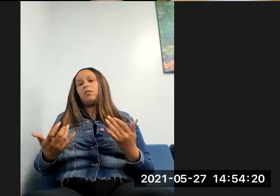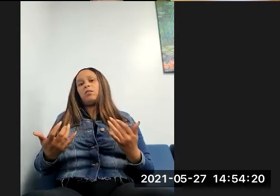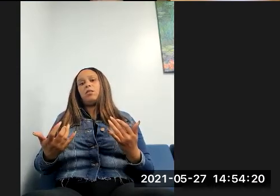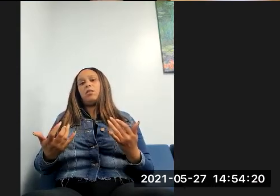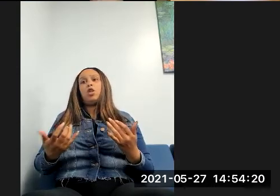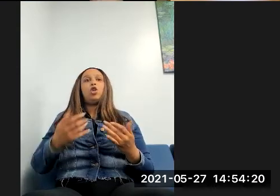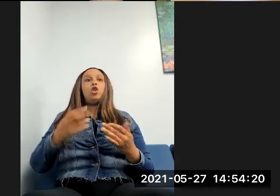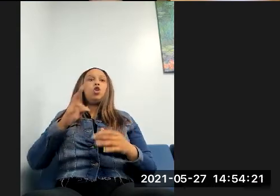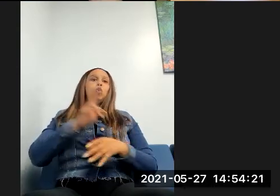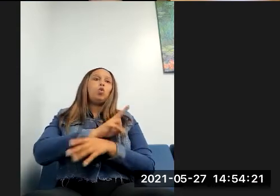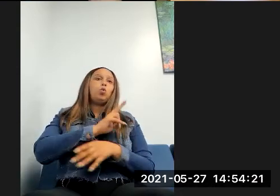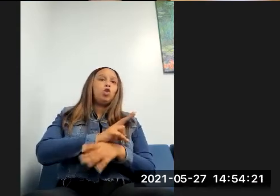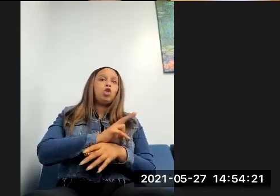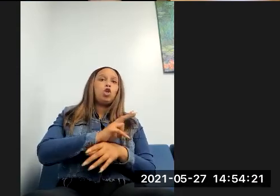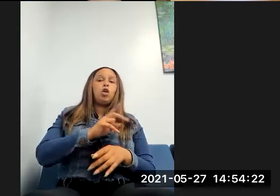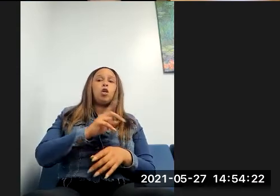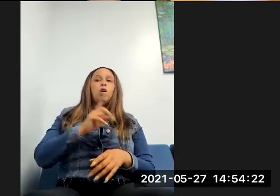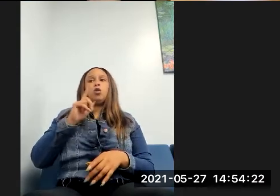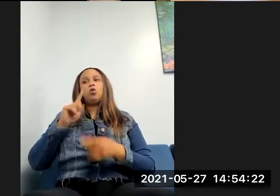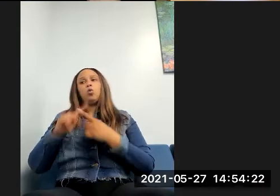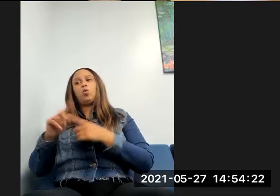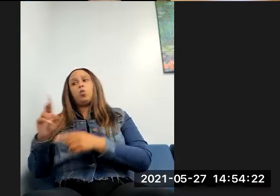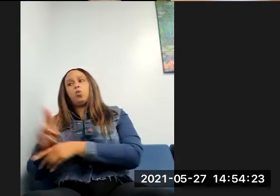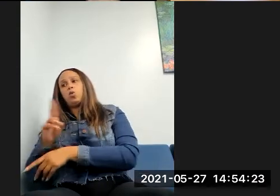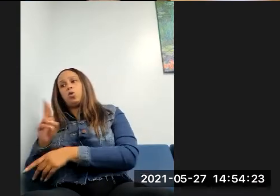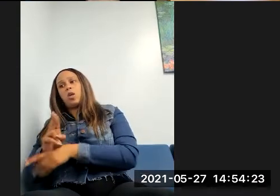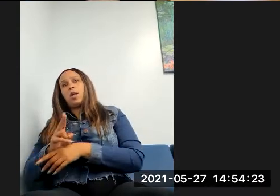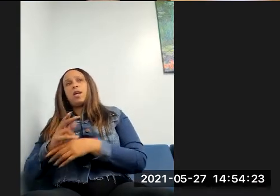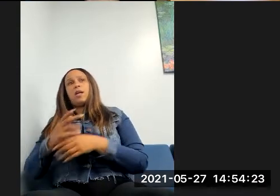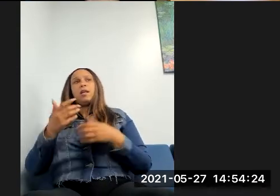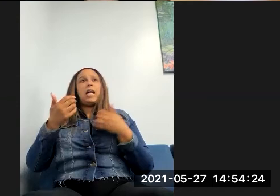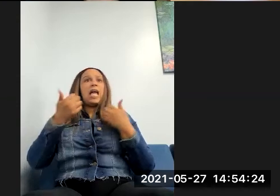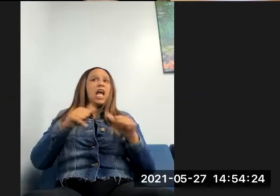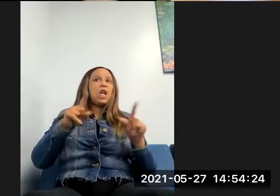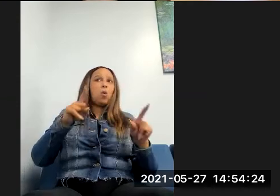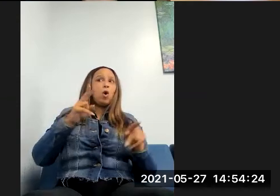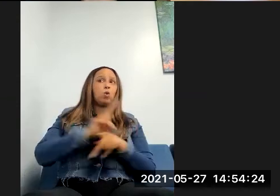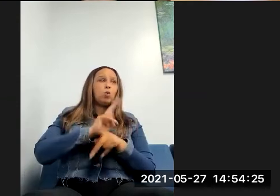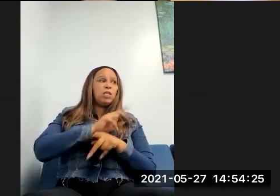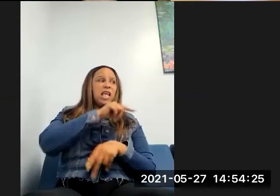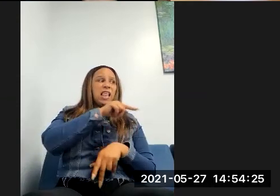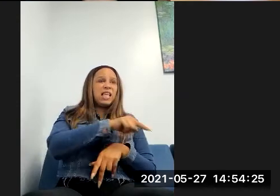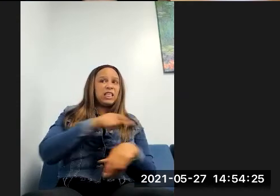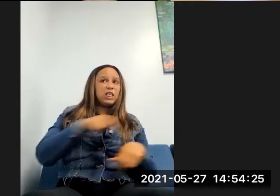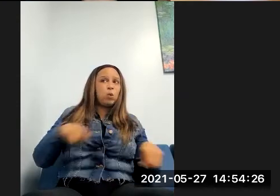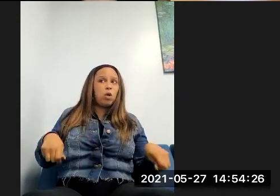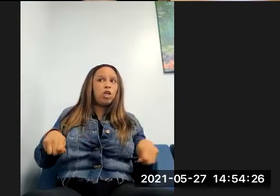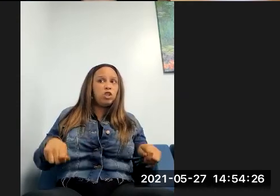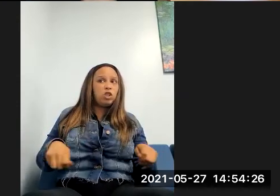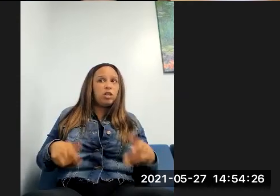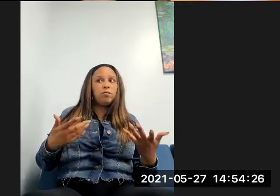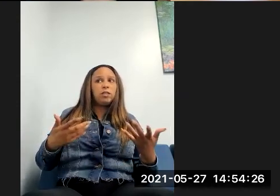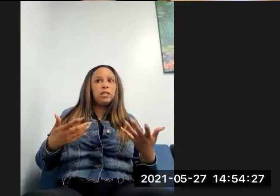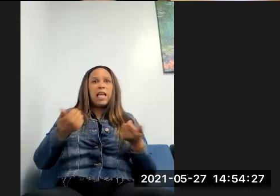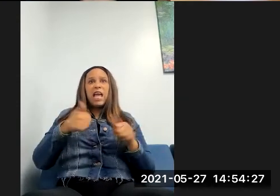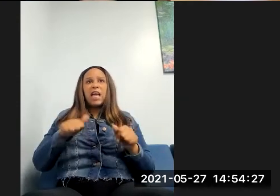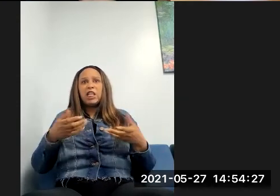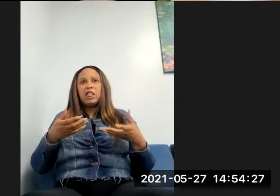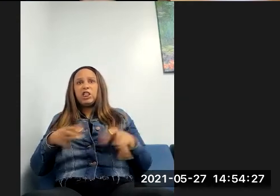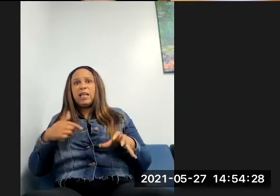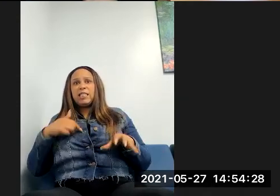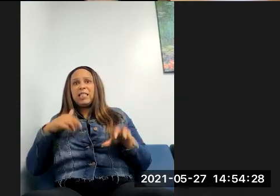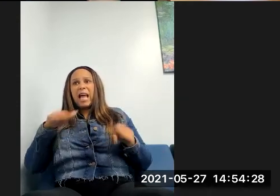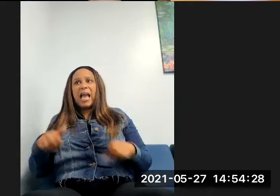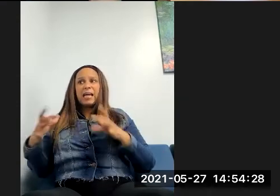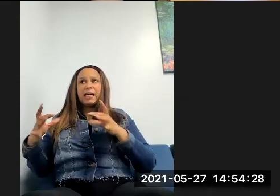user to user, hey, anybody else using this device? Any chance I can connect with you and